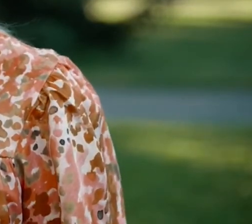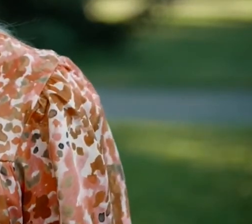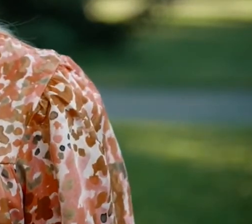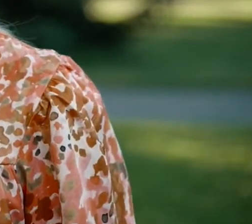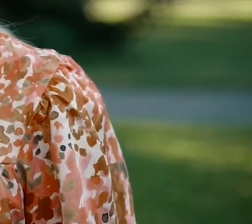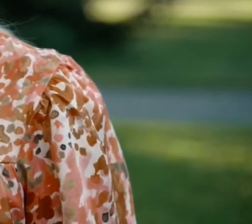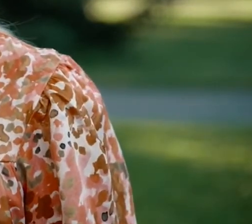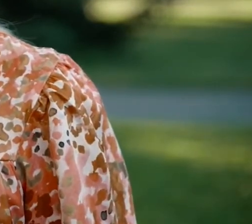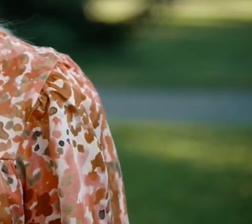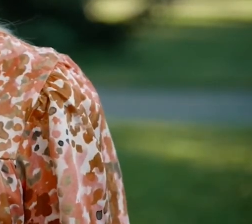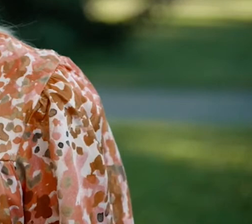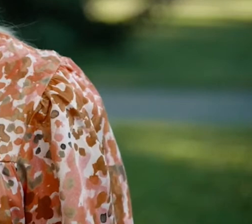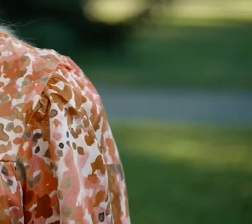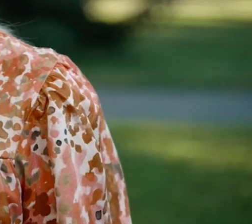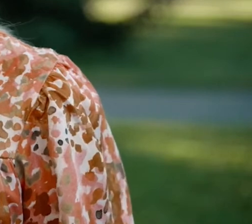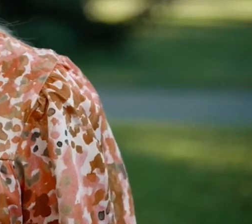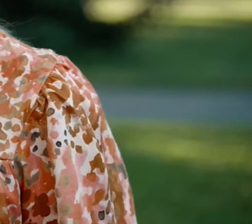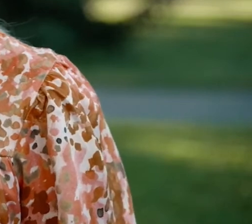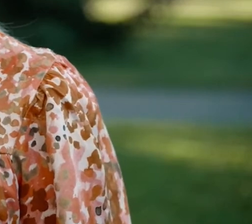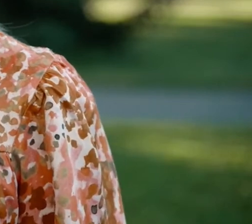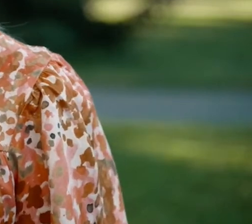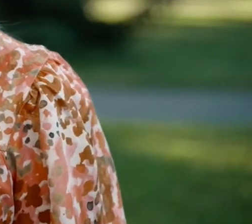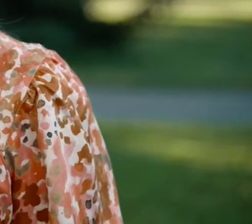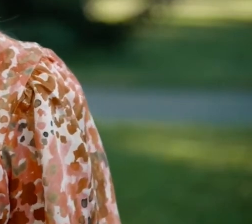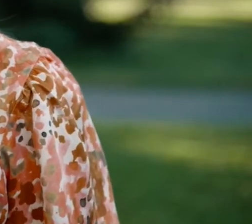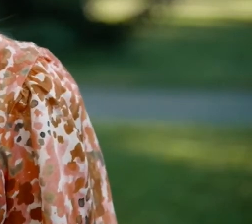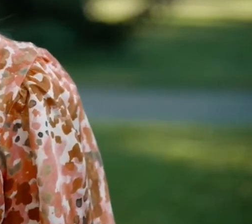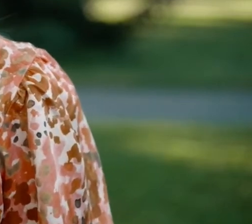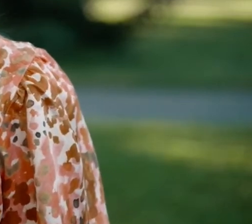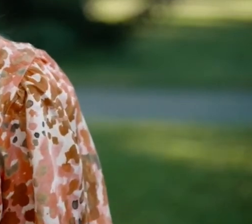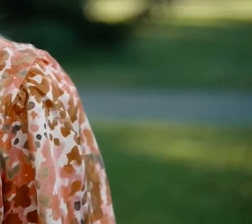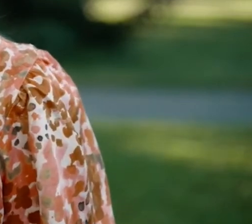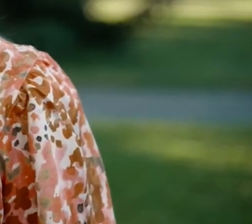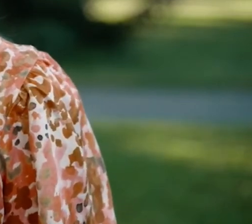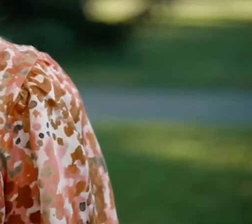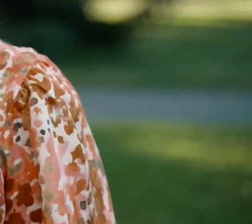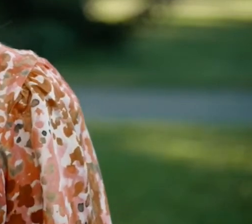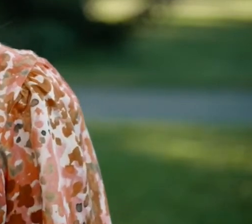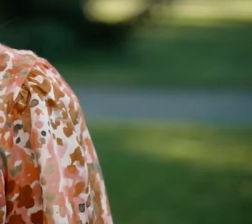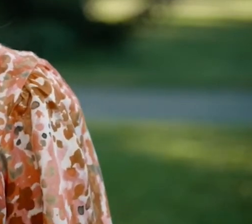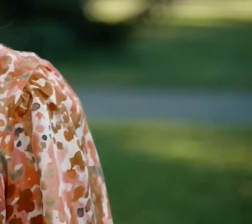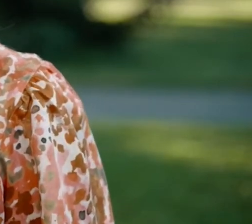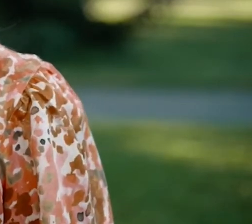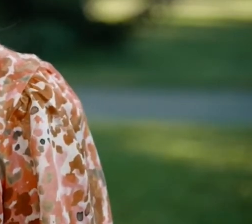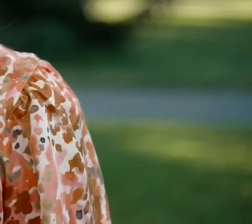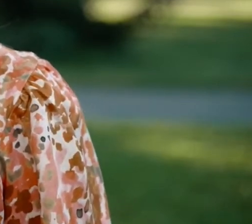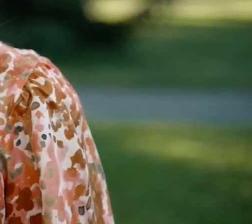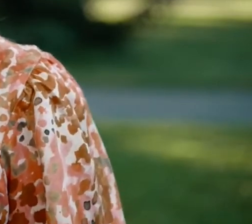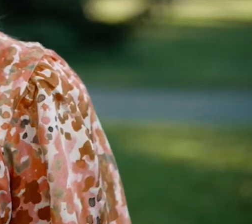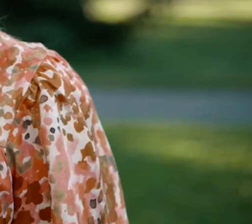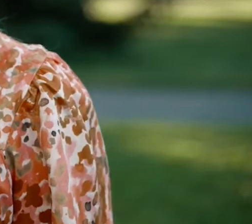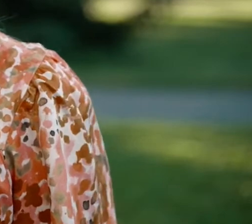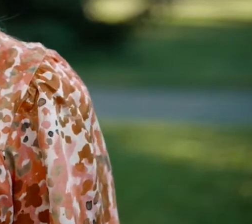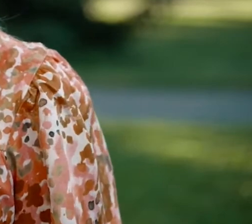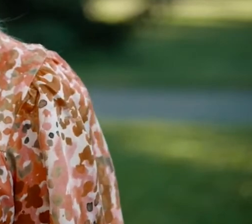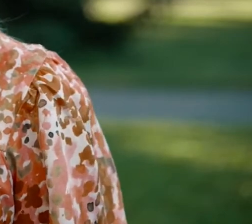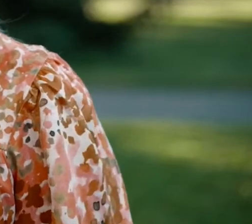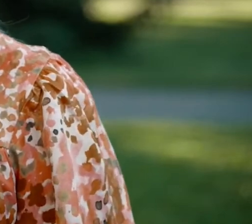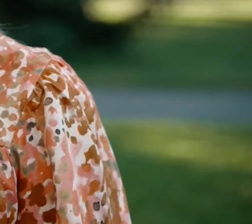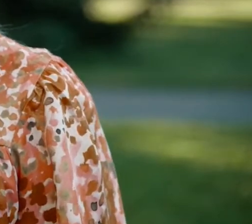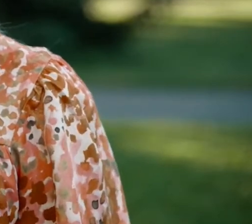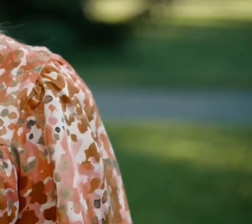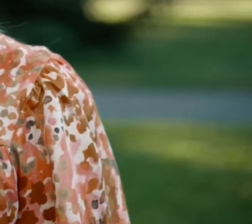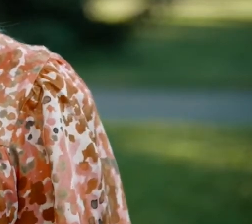and justice issue for today's most vulnerable communities as well as future generations. It is about